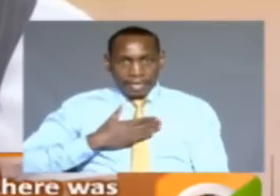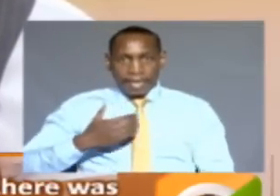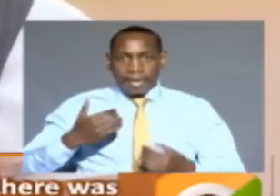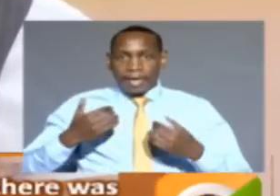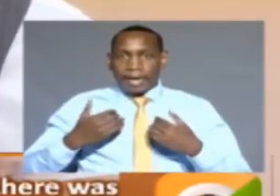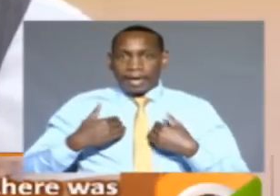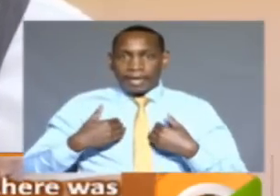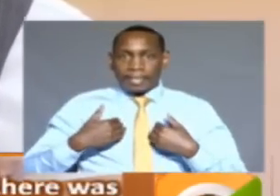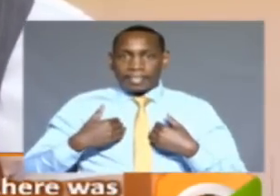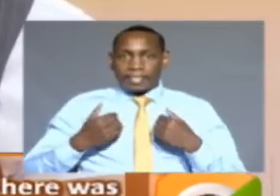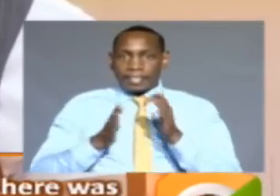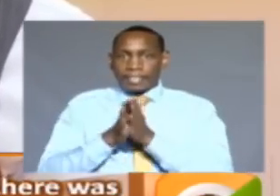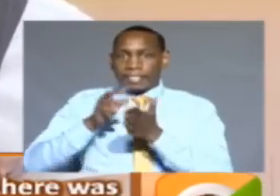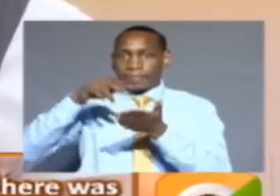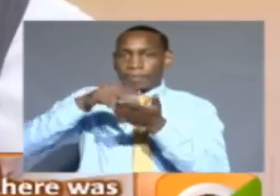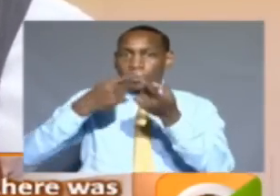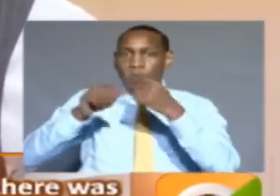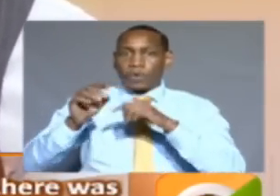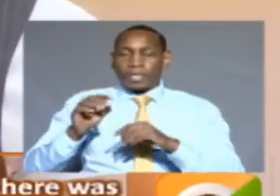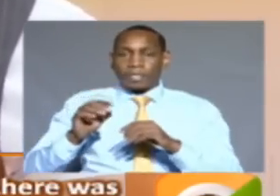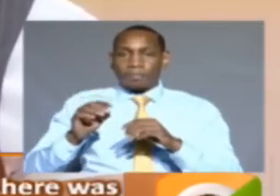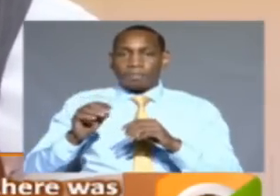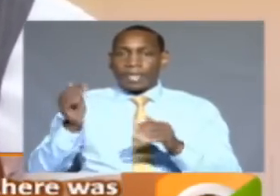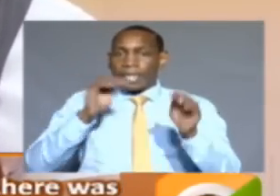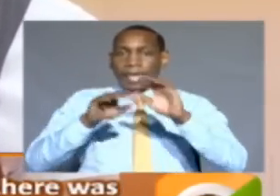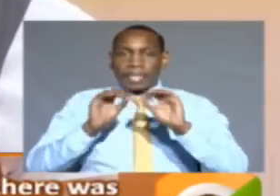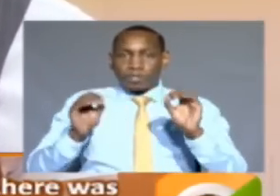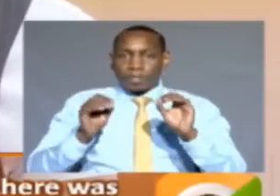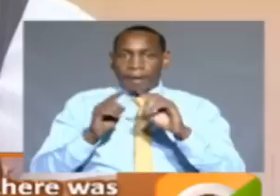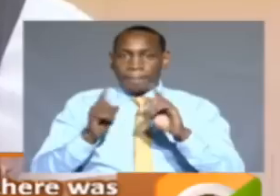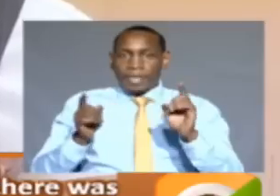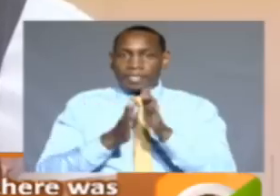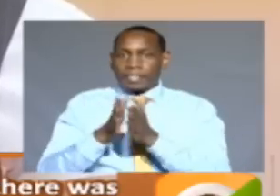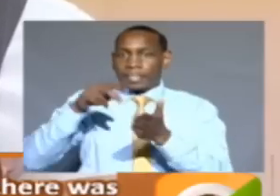perennial candidate. You know, he's never won an election, but he was running for